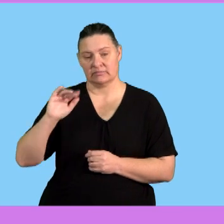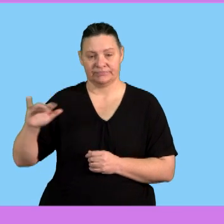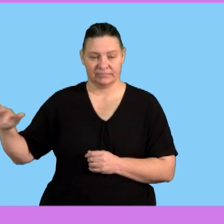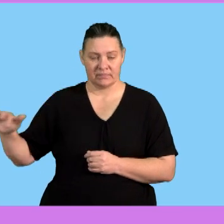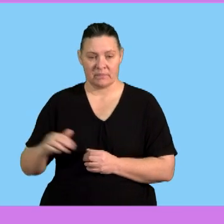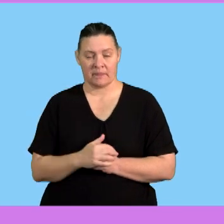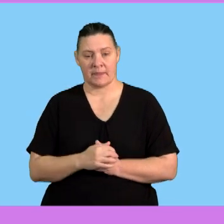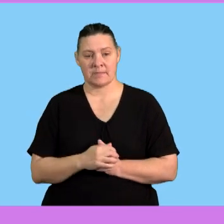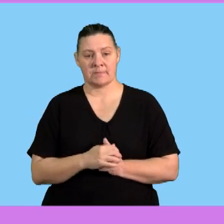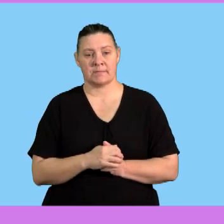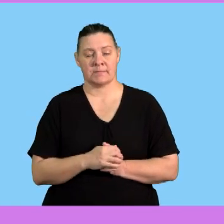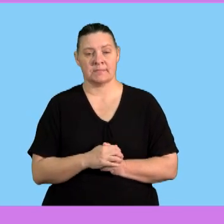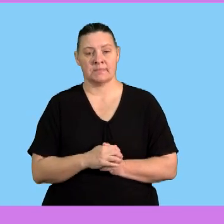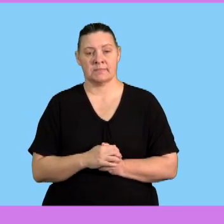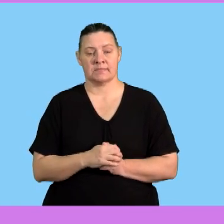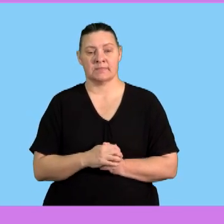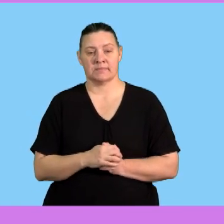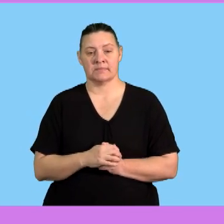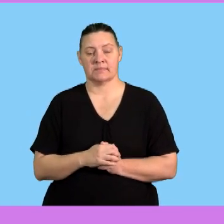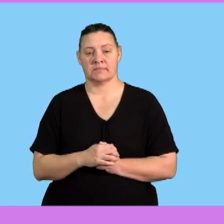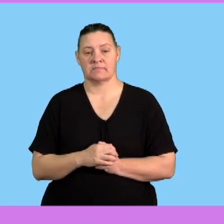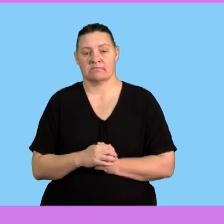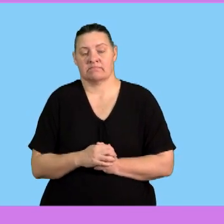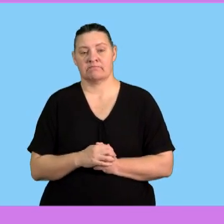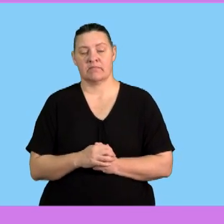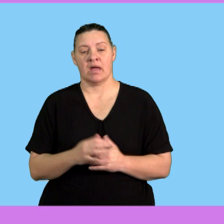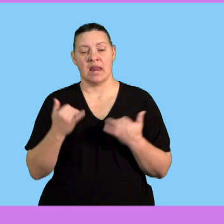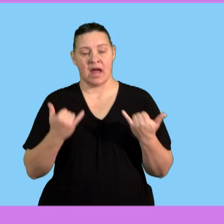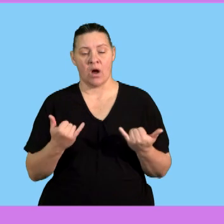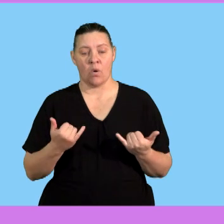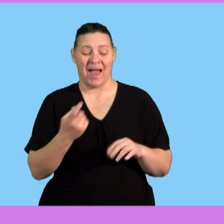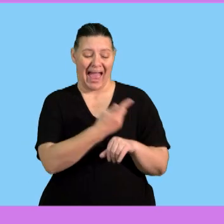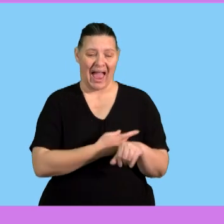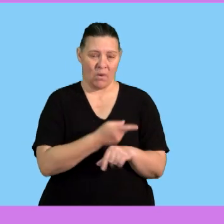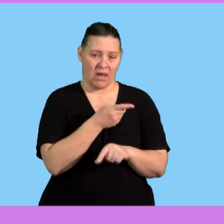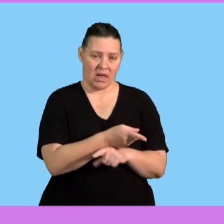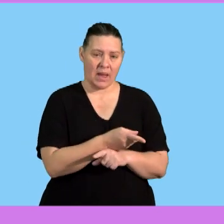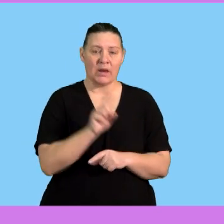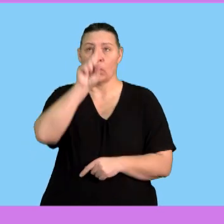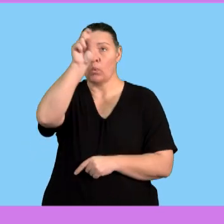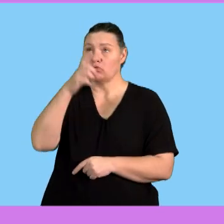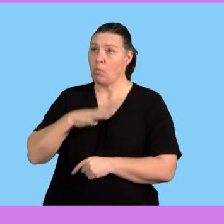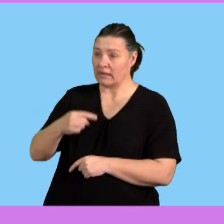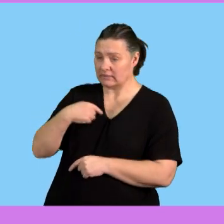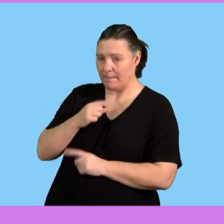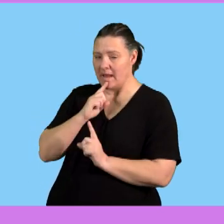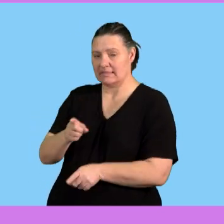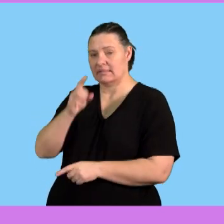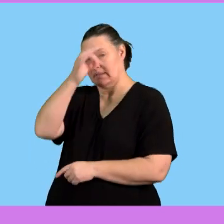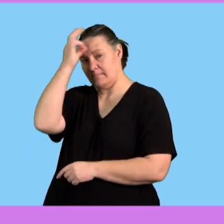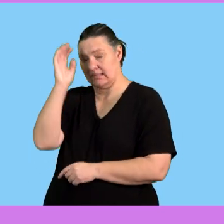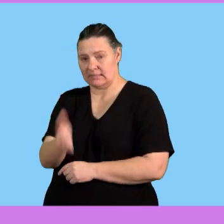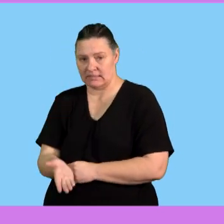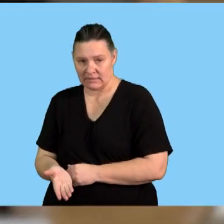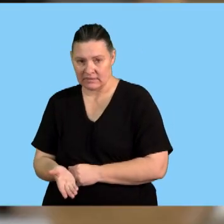3,5833 recurring hours. But then our question wants us to leave our answer in